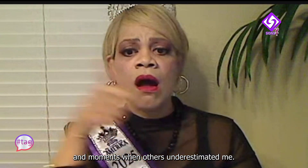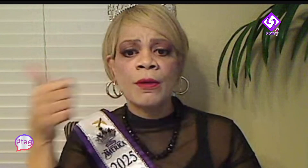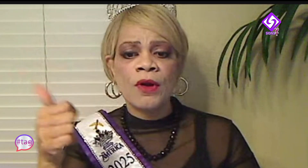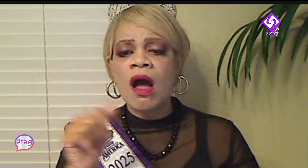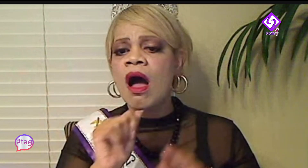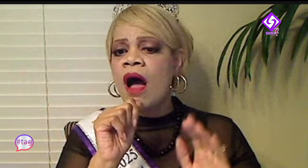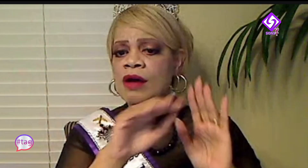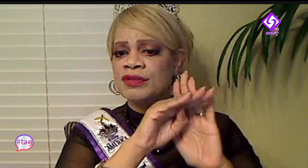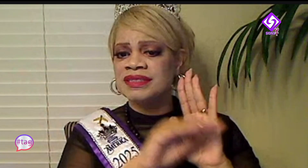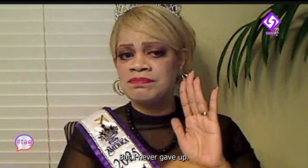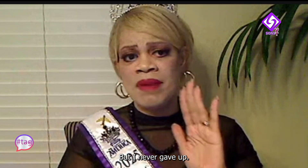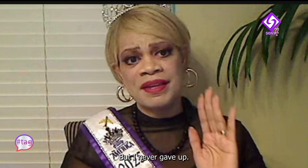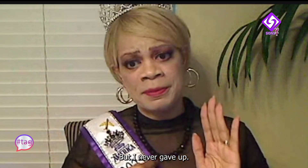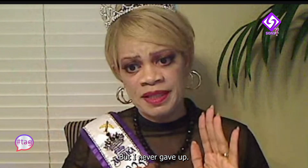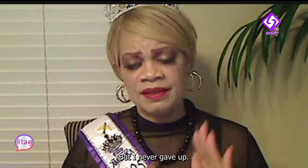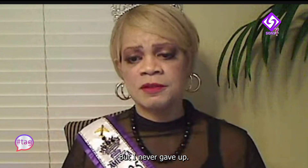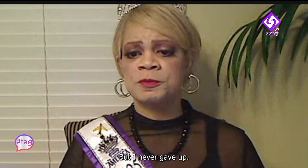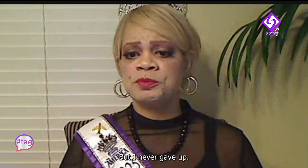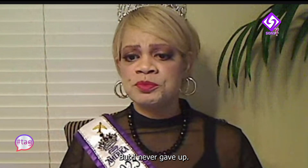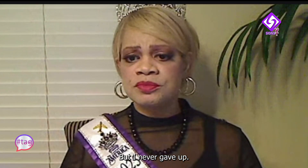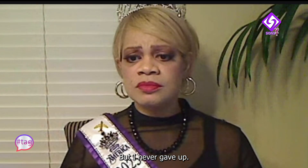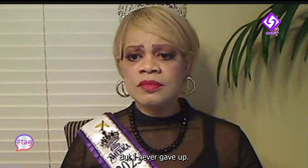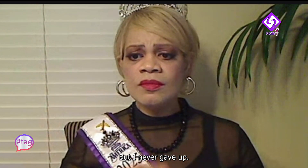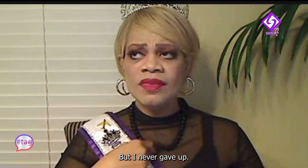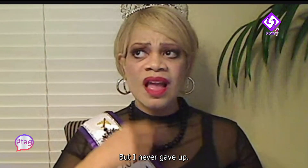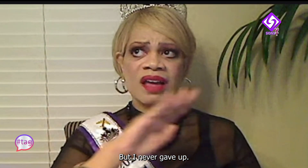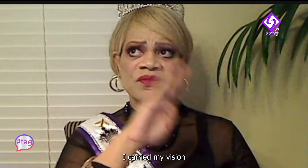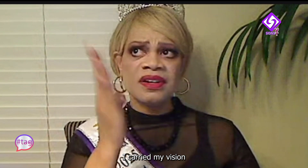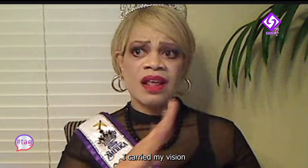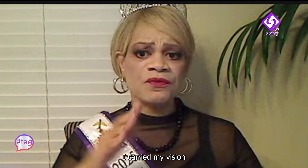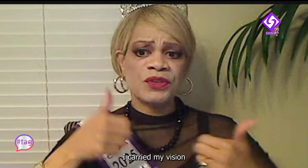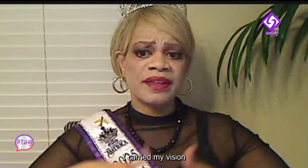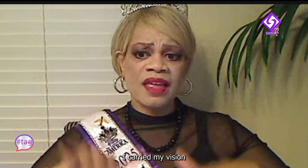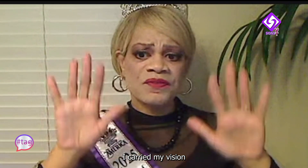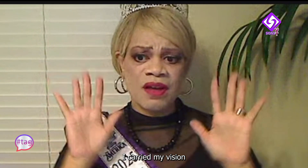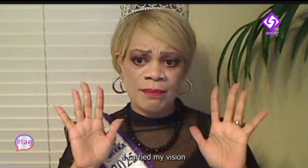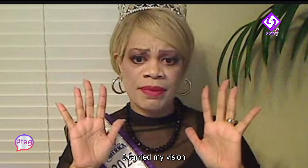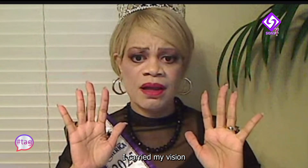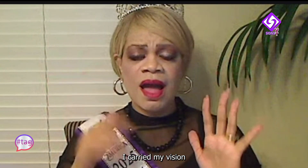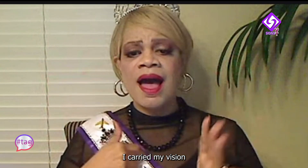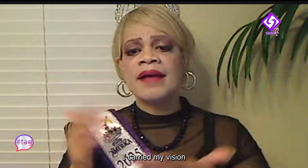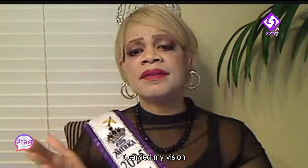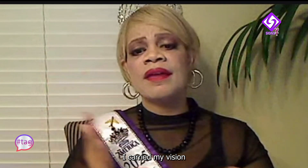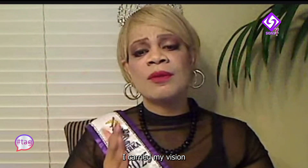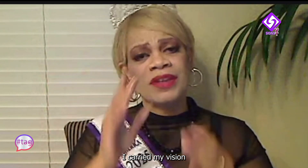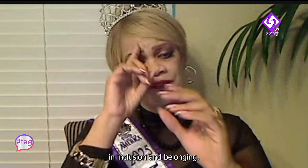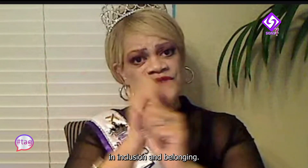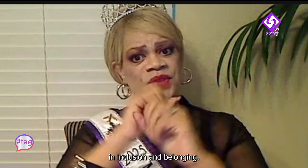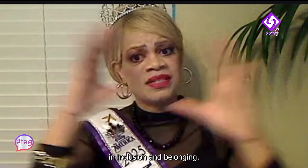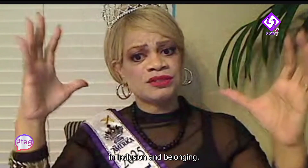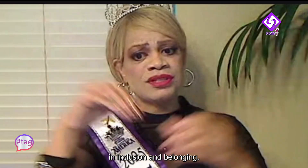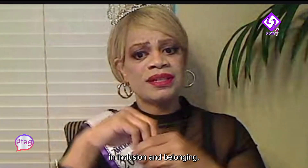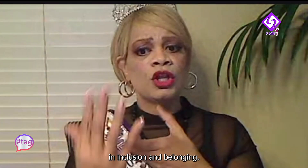underestimated me. But I never gave up. I carried my vision